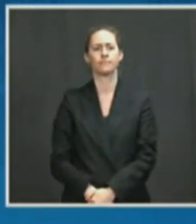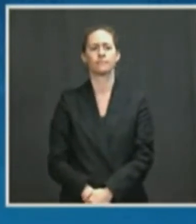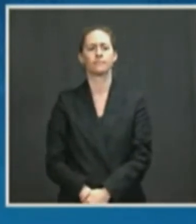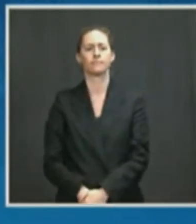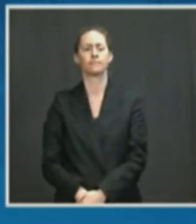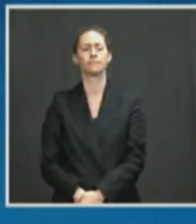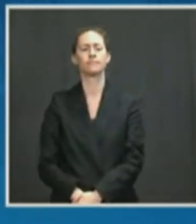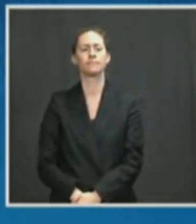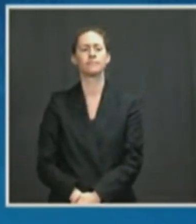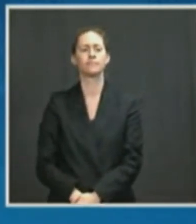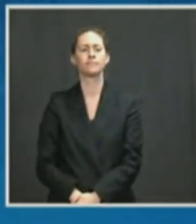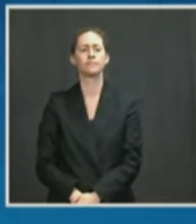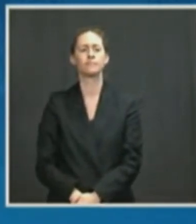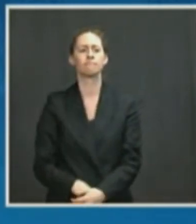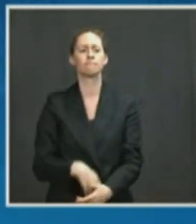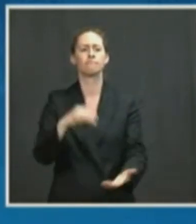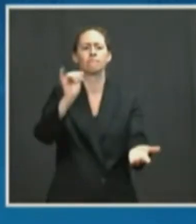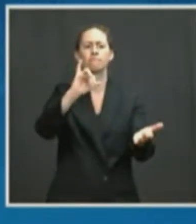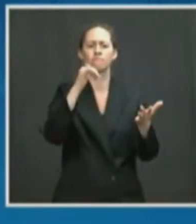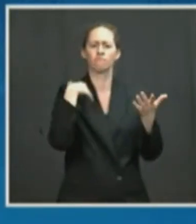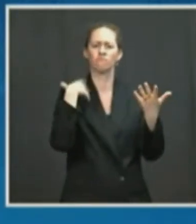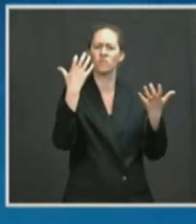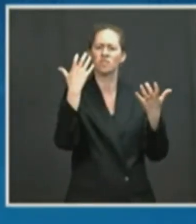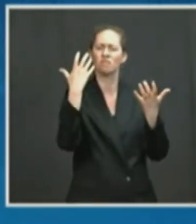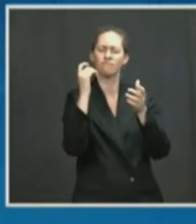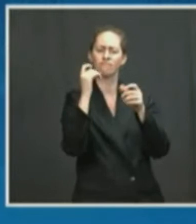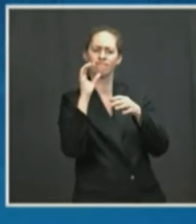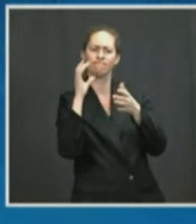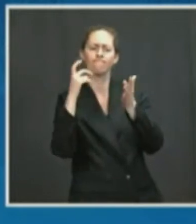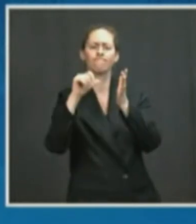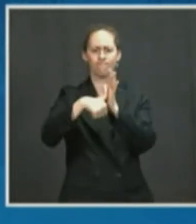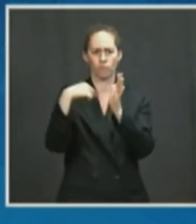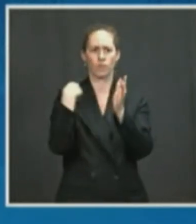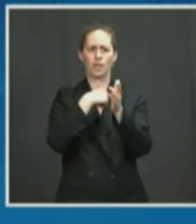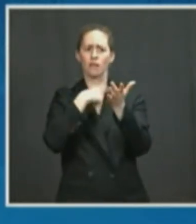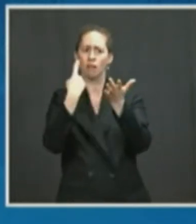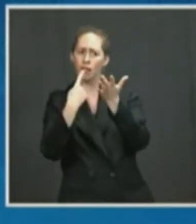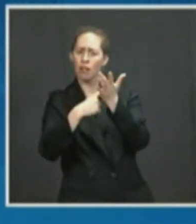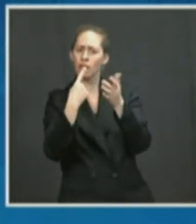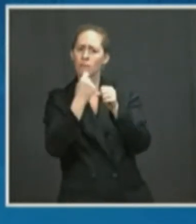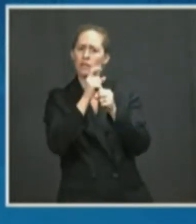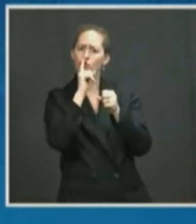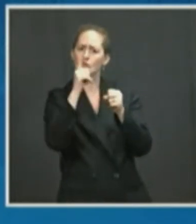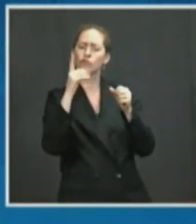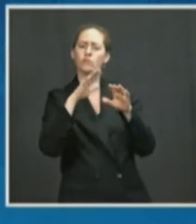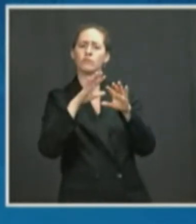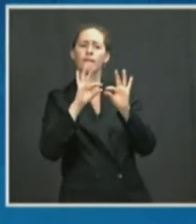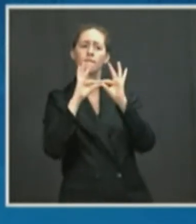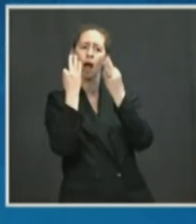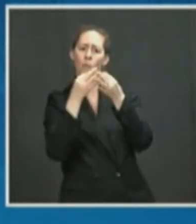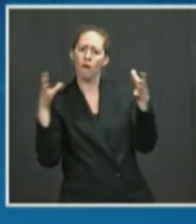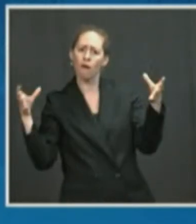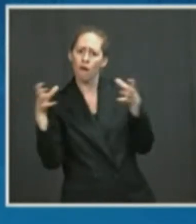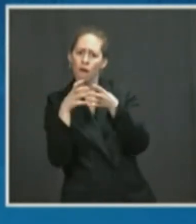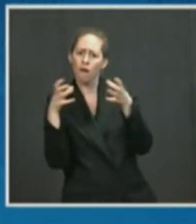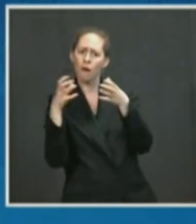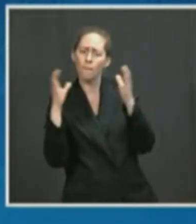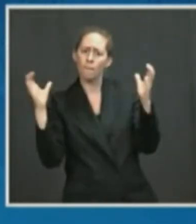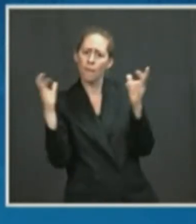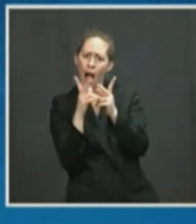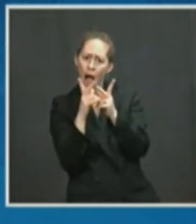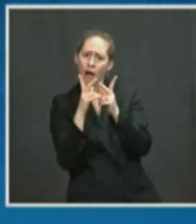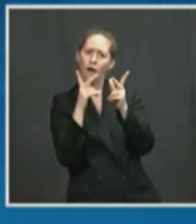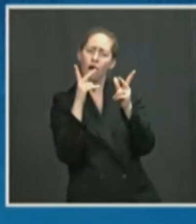reunification program, legally, however, so that the persons who wish to reunify their families can do